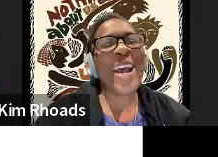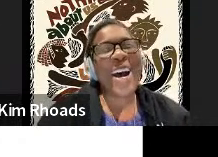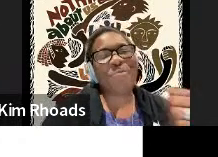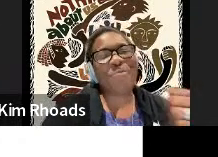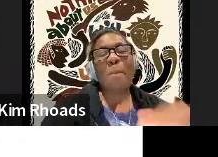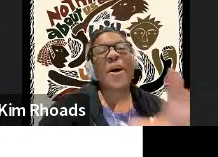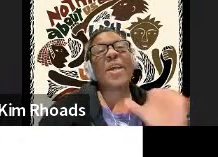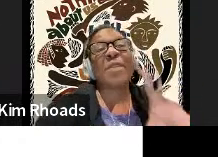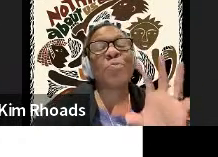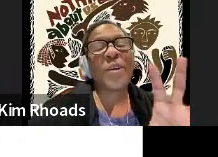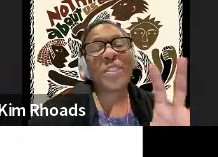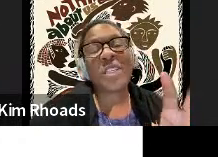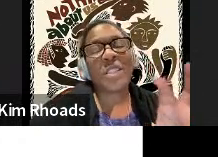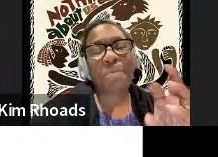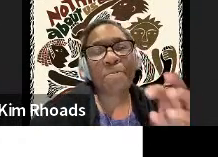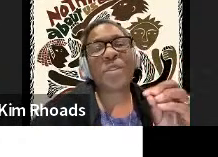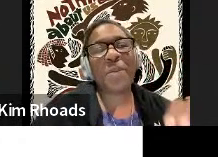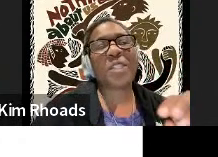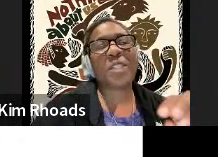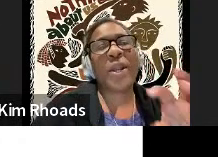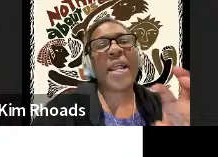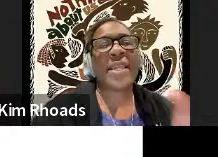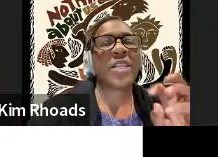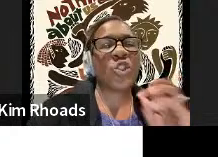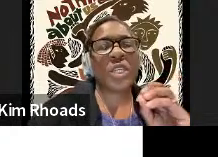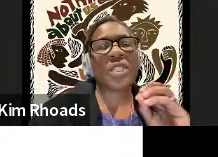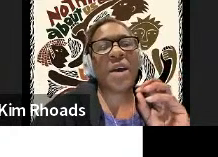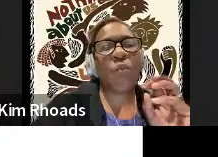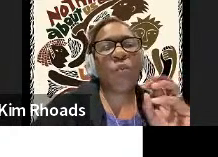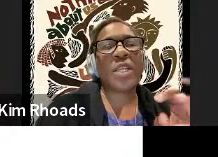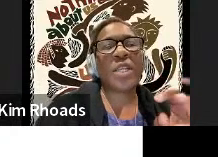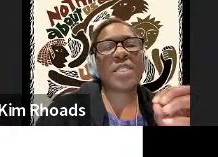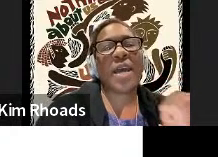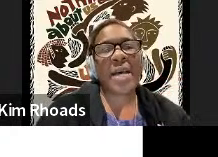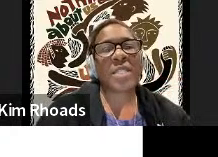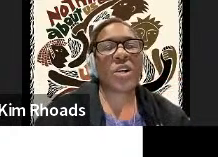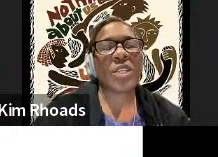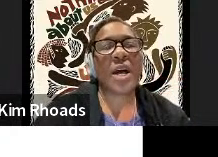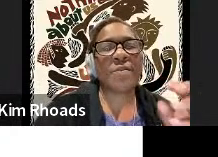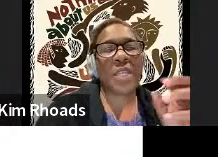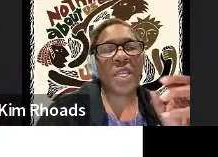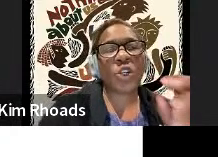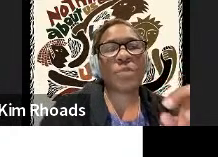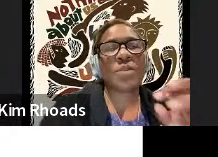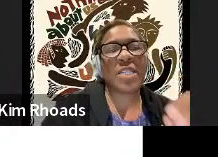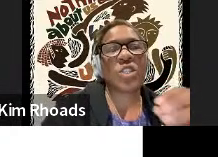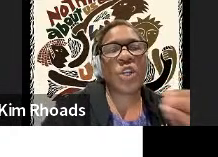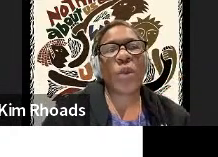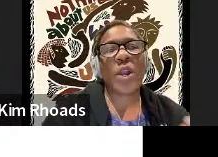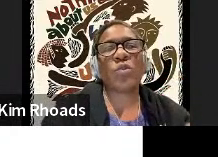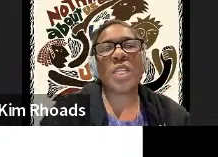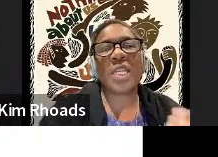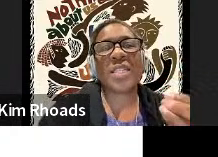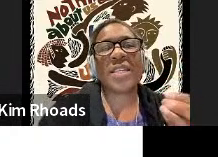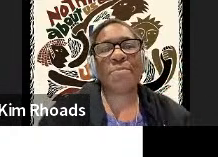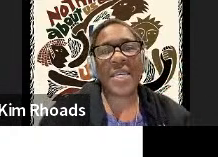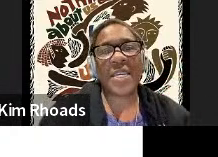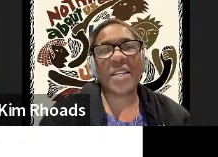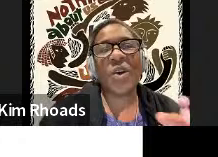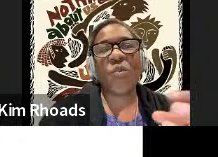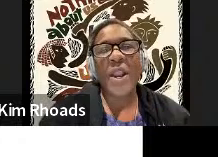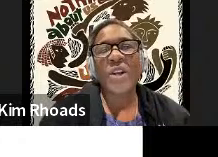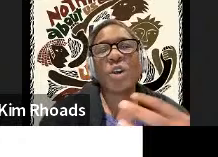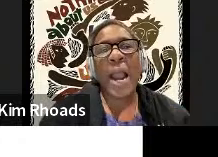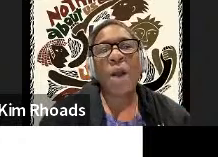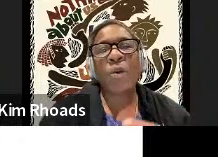thought. But to the biggest point, I think, is just that we need to ask ourselves, in terms of messaging, where do we need to